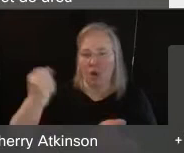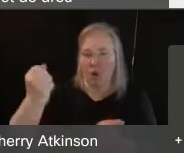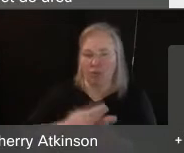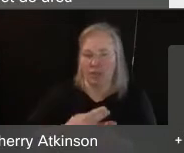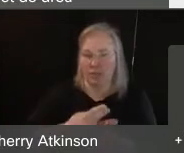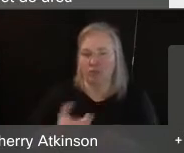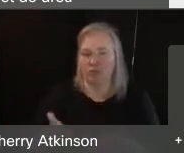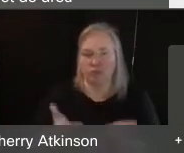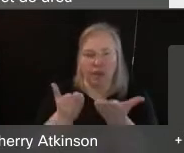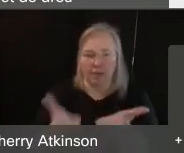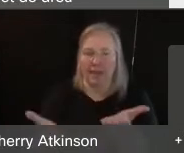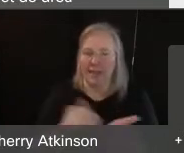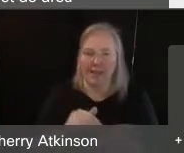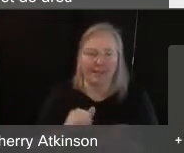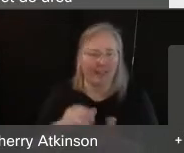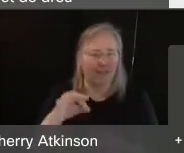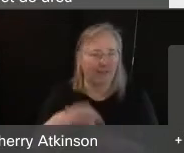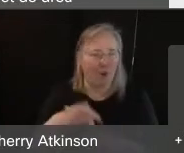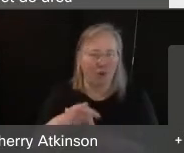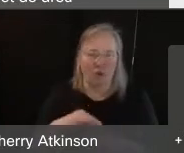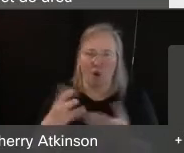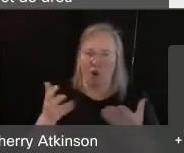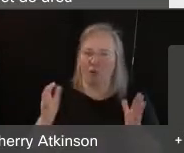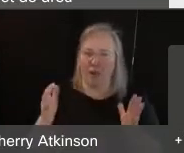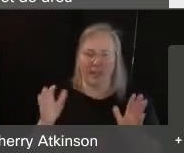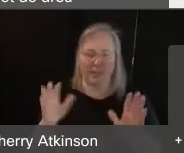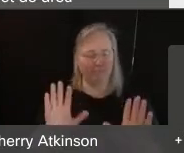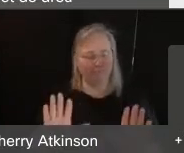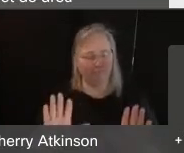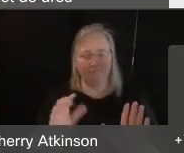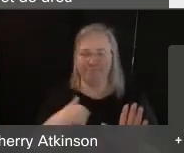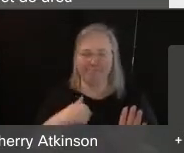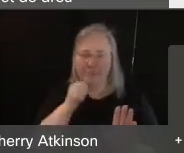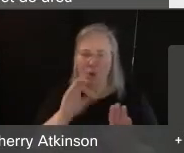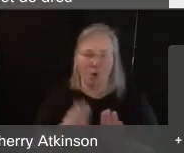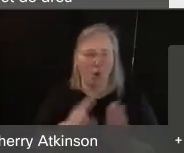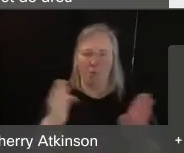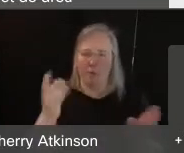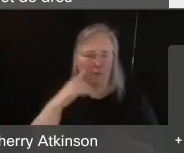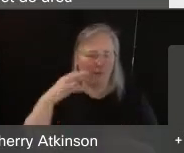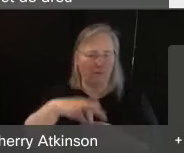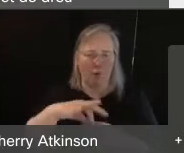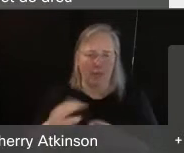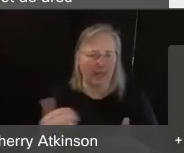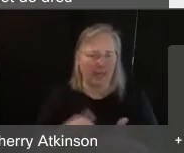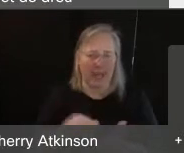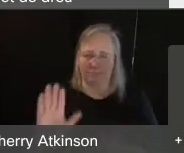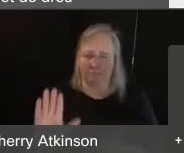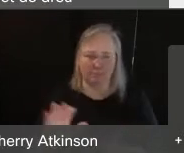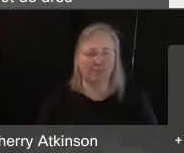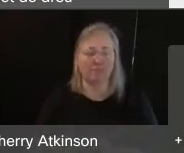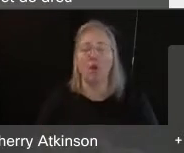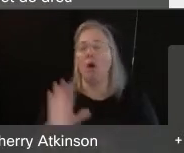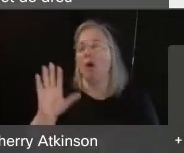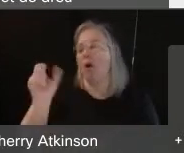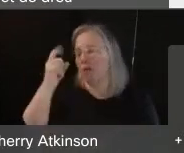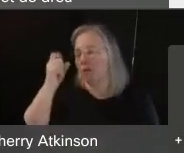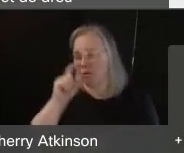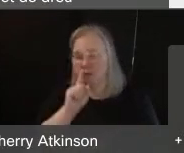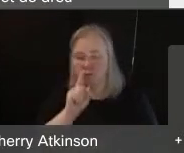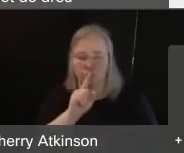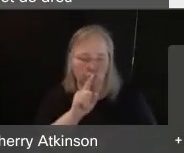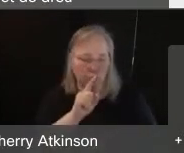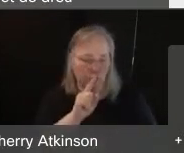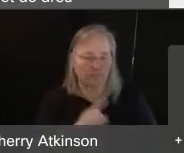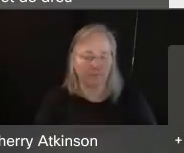recommendation again, which has been voted on by the committee. I'm not going to open that back up for voting again. Okay, sure. I will say